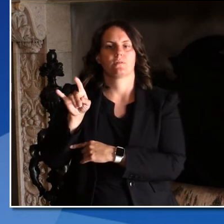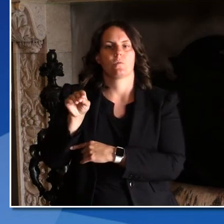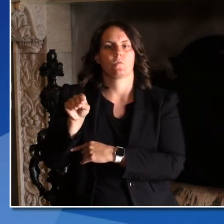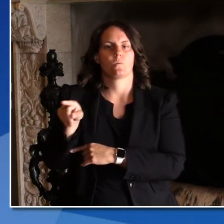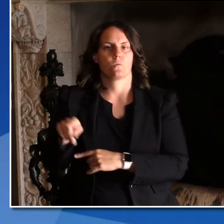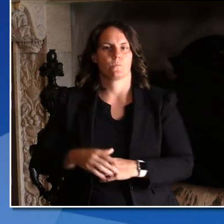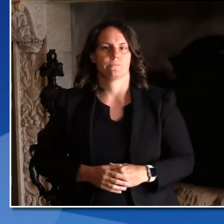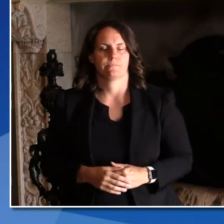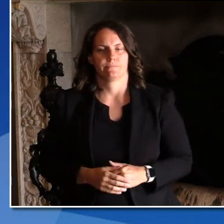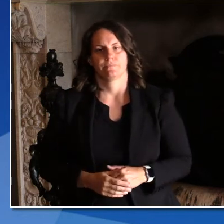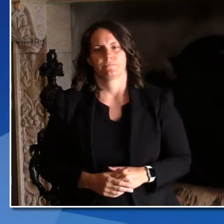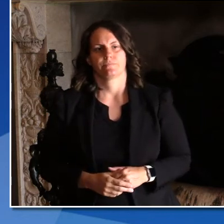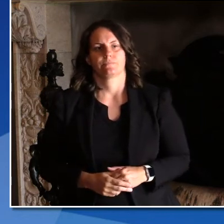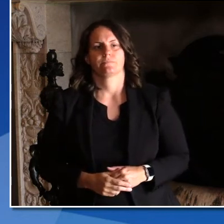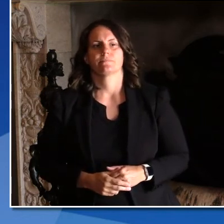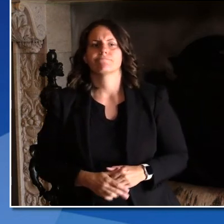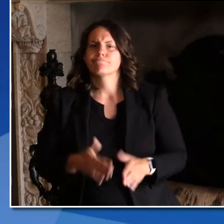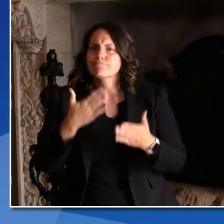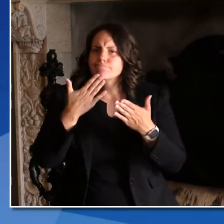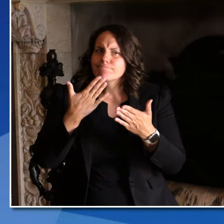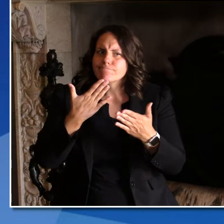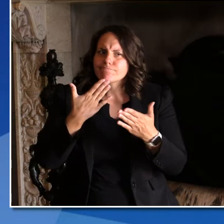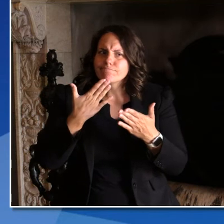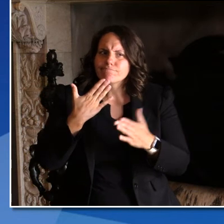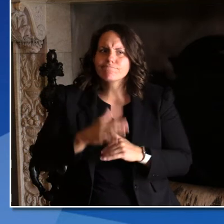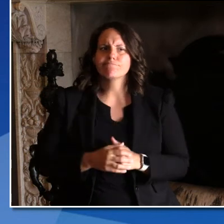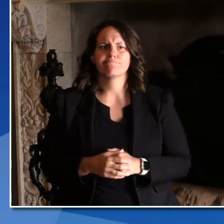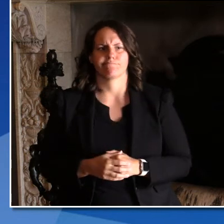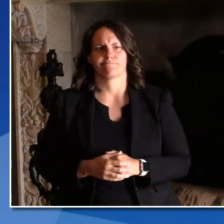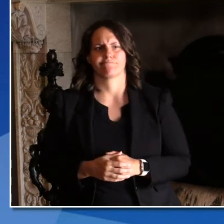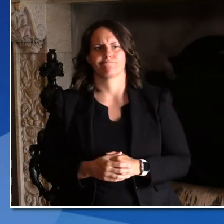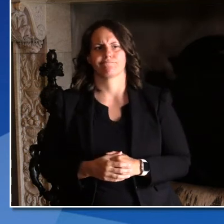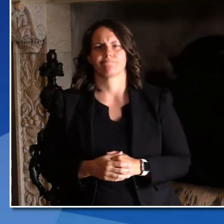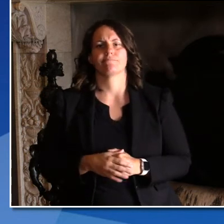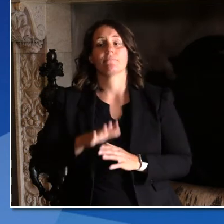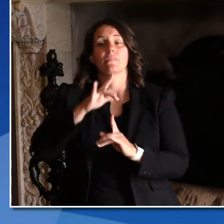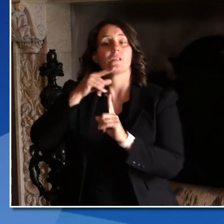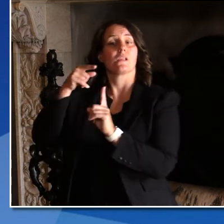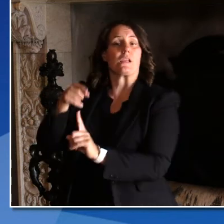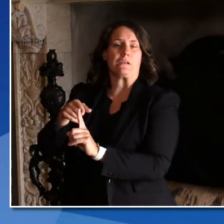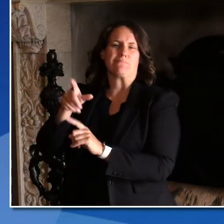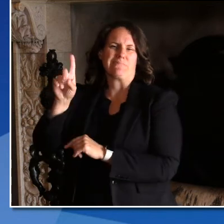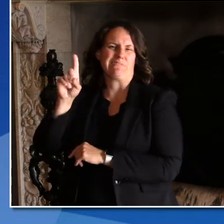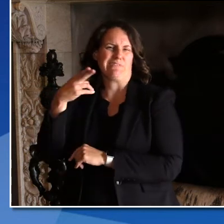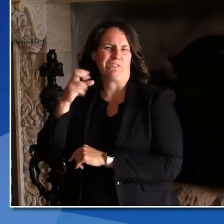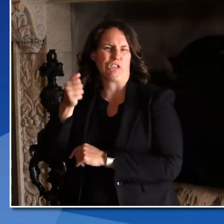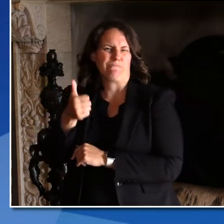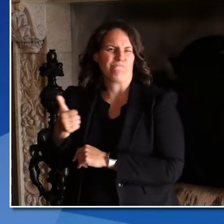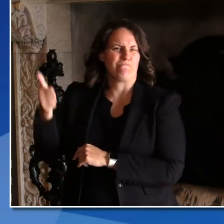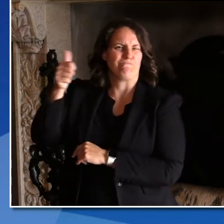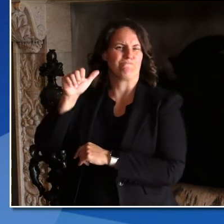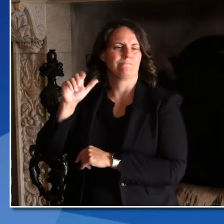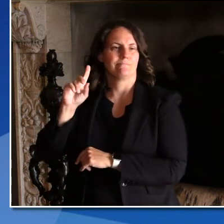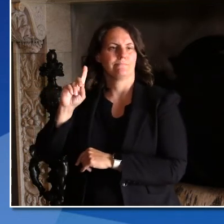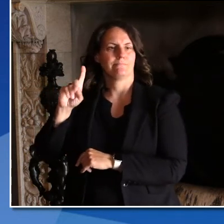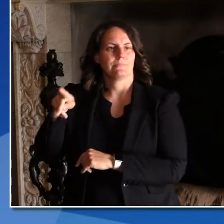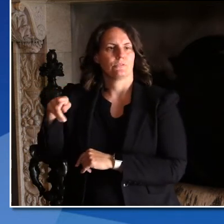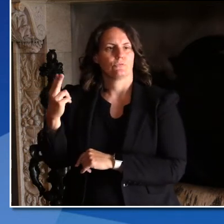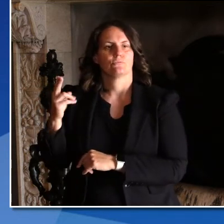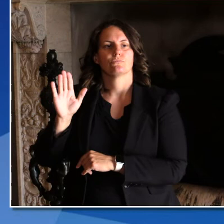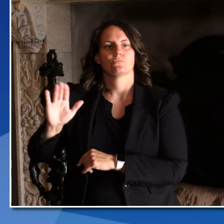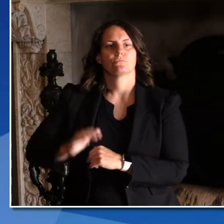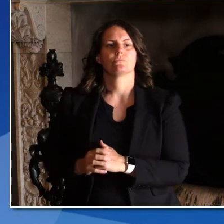Yes, thanks. So this is a question for Stephanie Smiley. So on the federal level, there's a lot of discussion right now